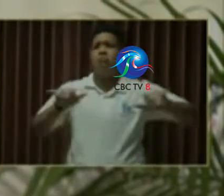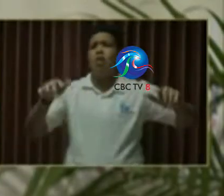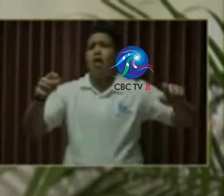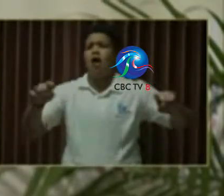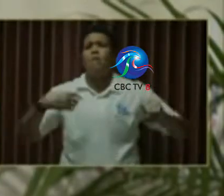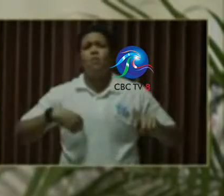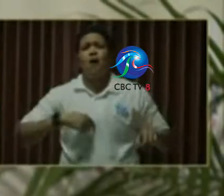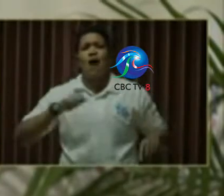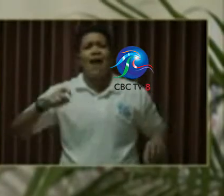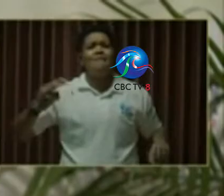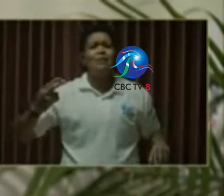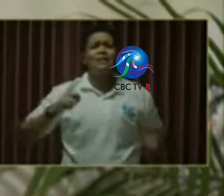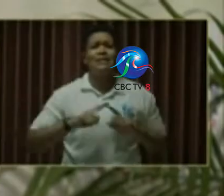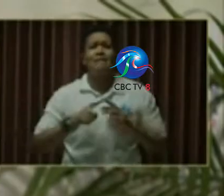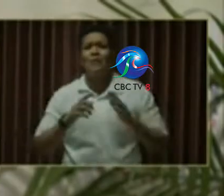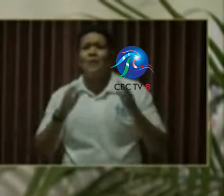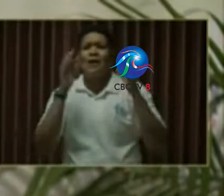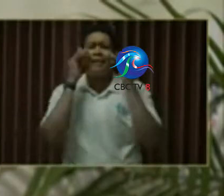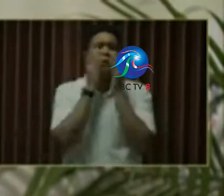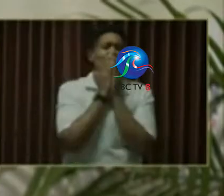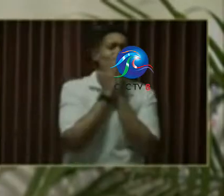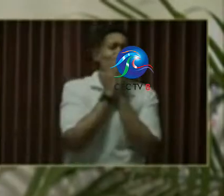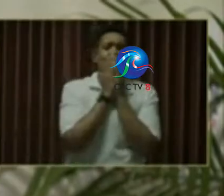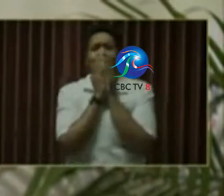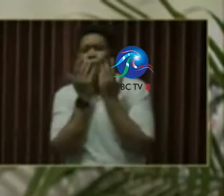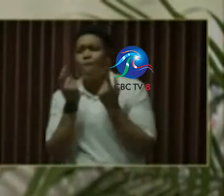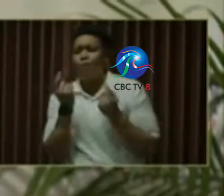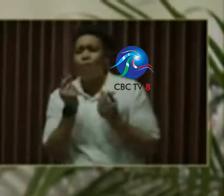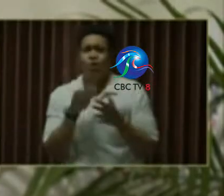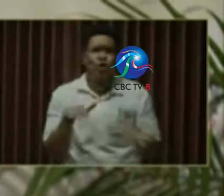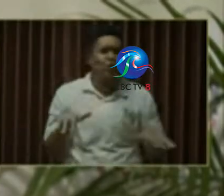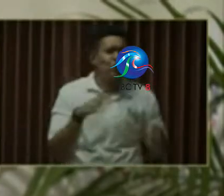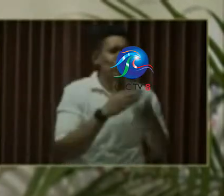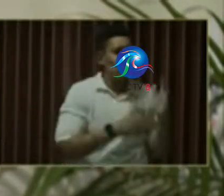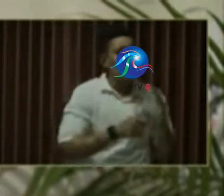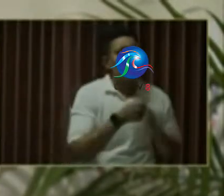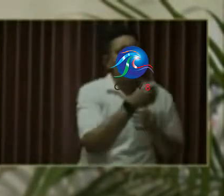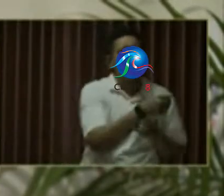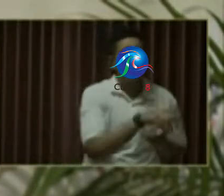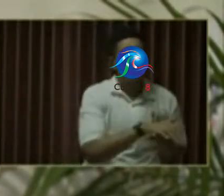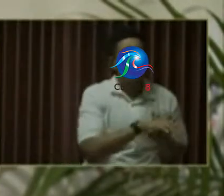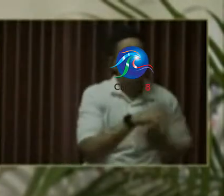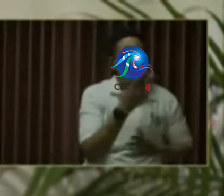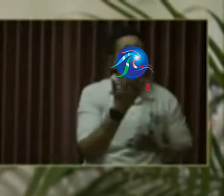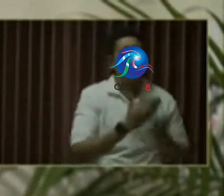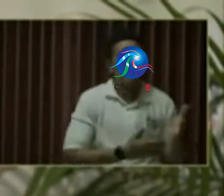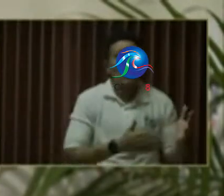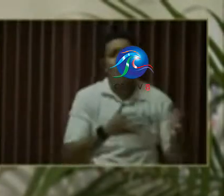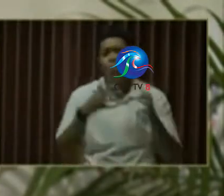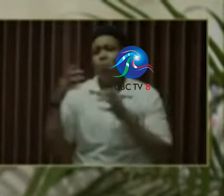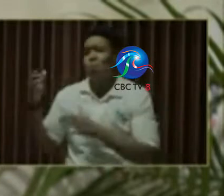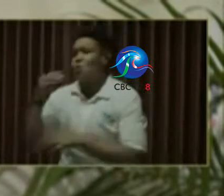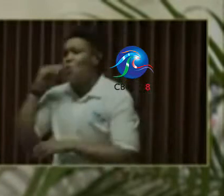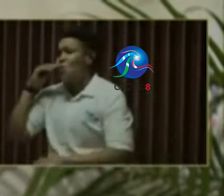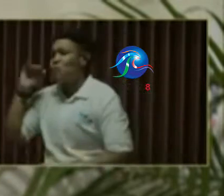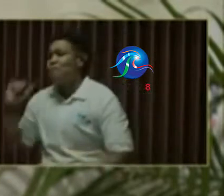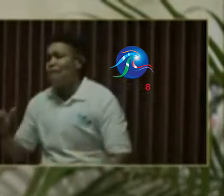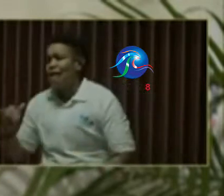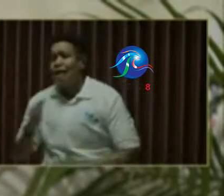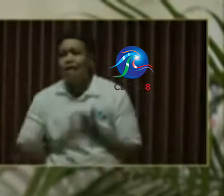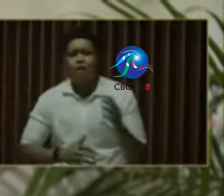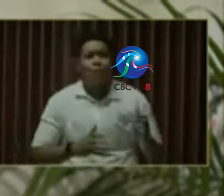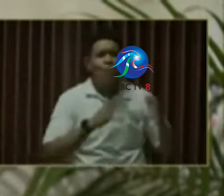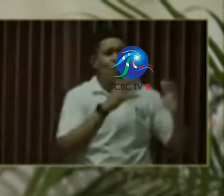when we've had to use different modalities and to have our children, some in school at one time, some at home and so on. So